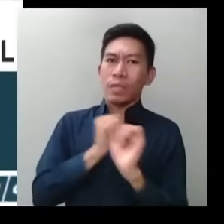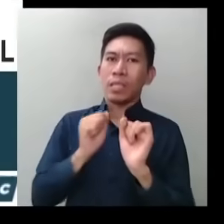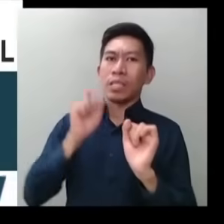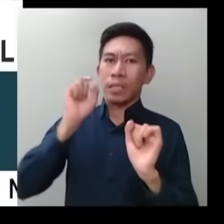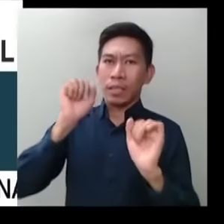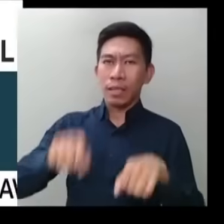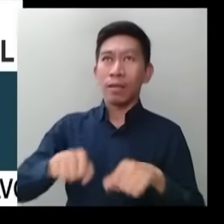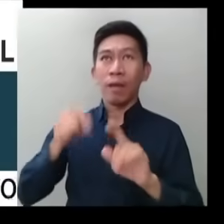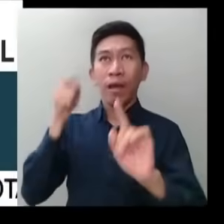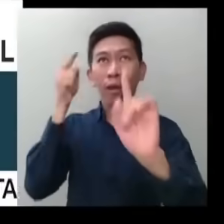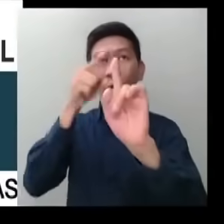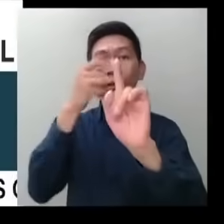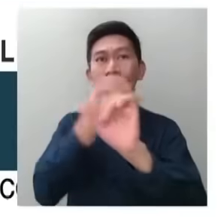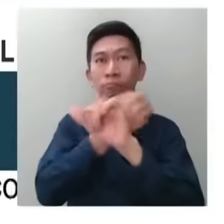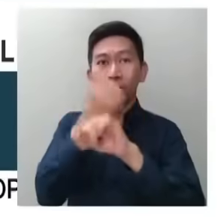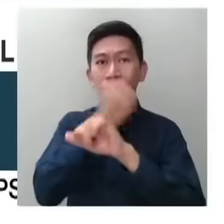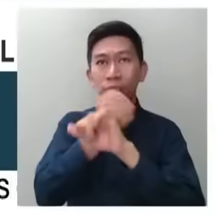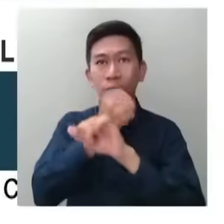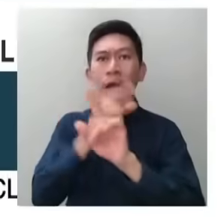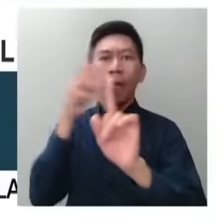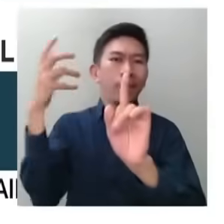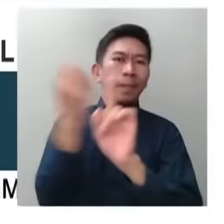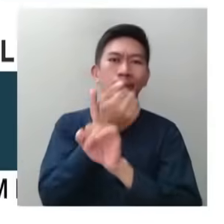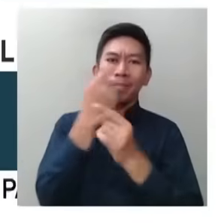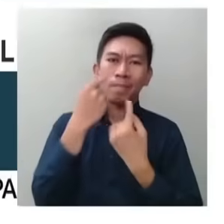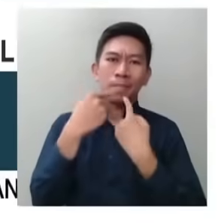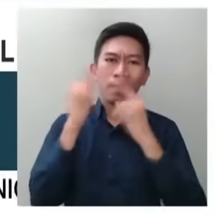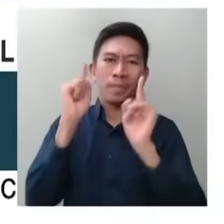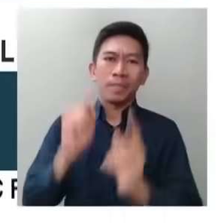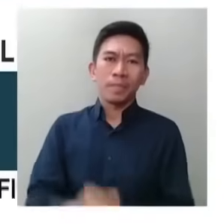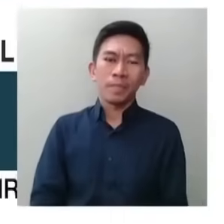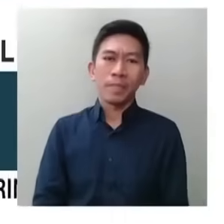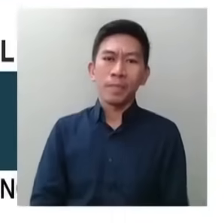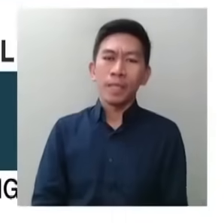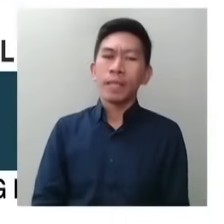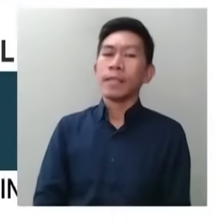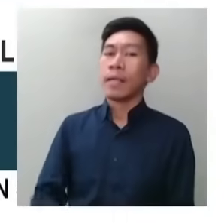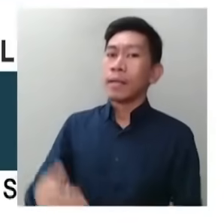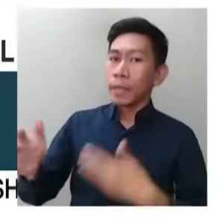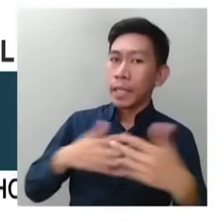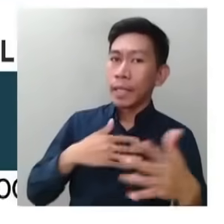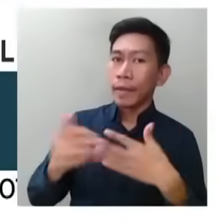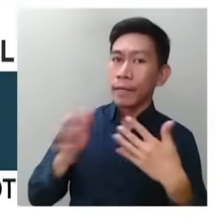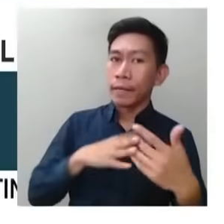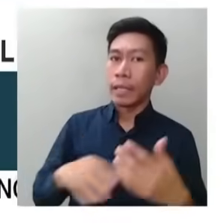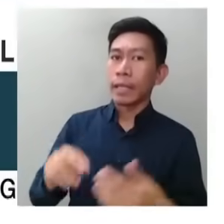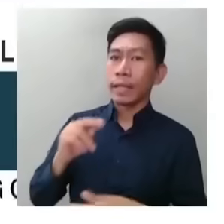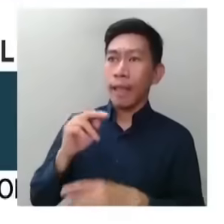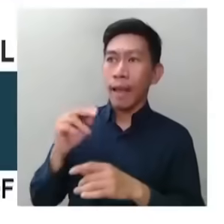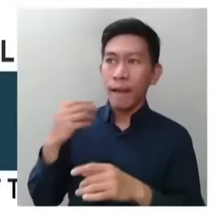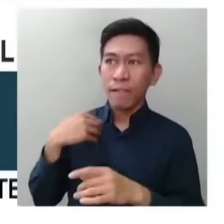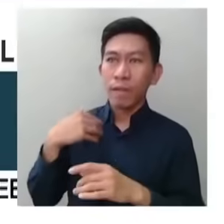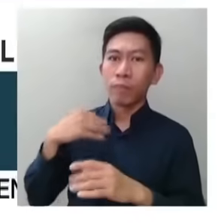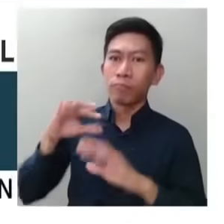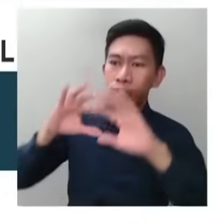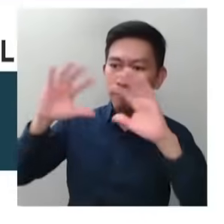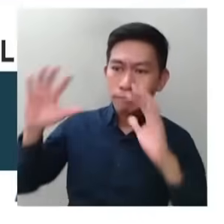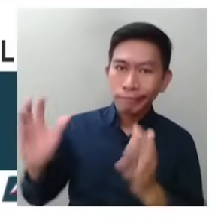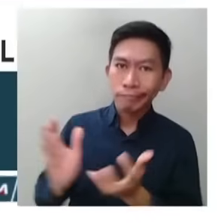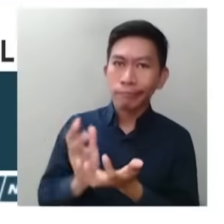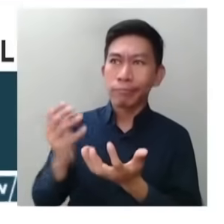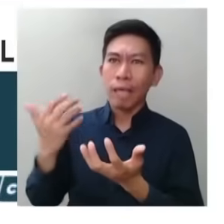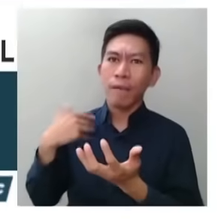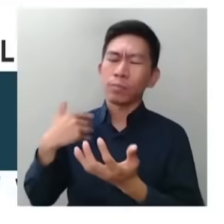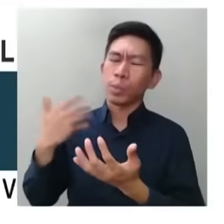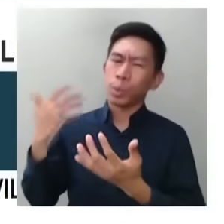resiliency. All right. So even if, you know, nature unleashes its power and it's ever-changing and things turn around quickly, based on, you know, just